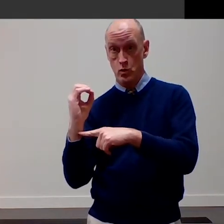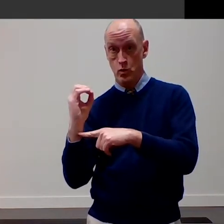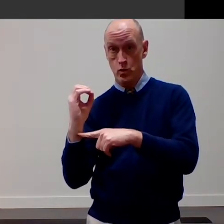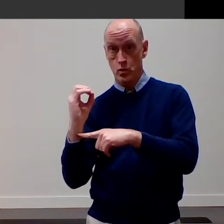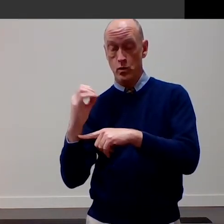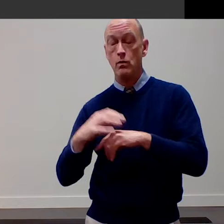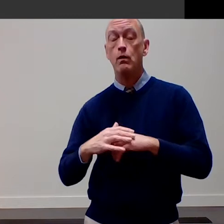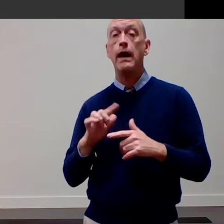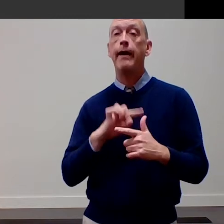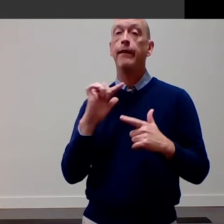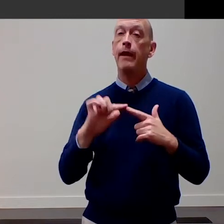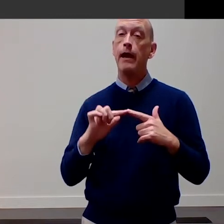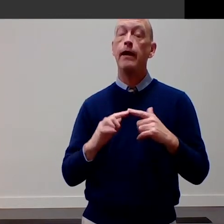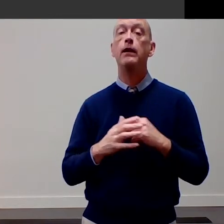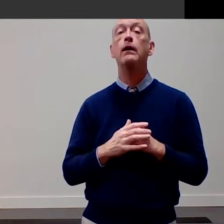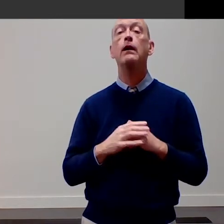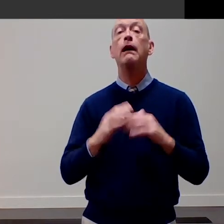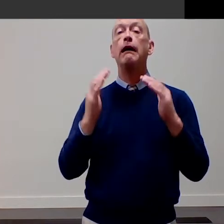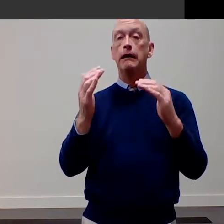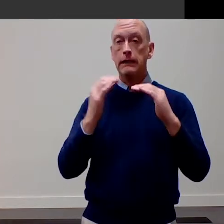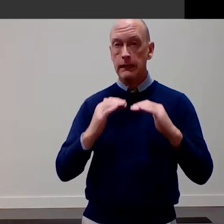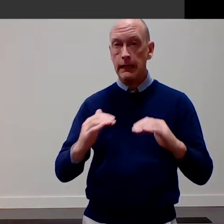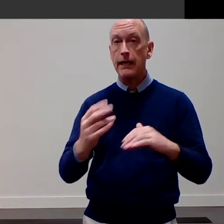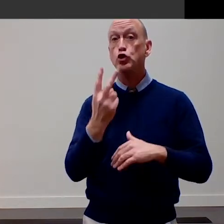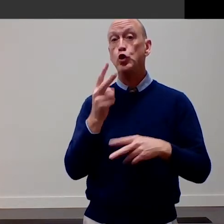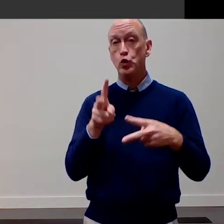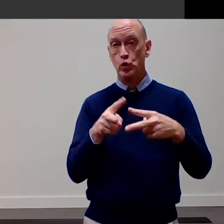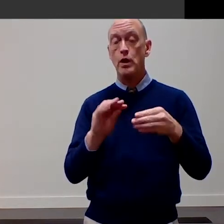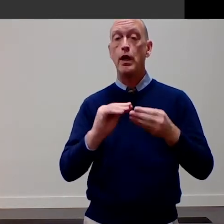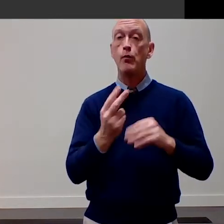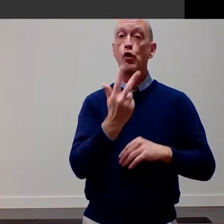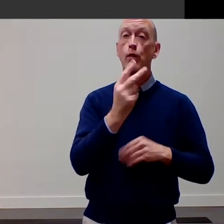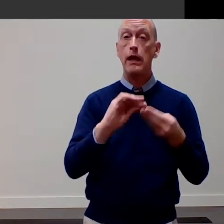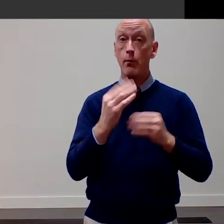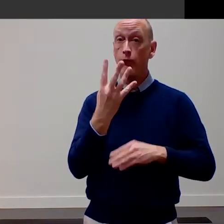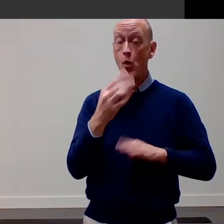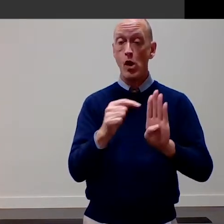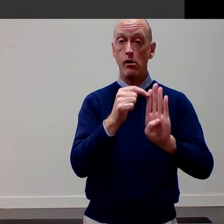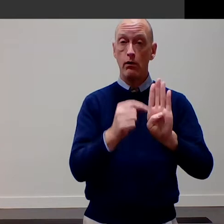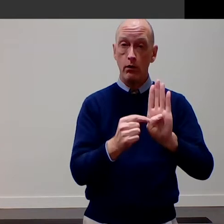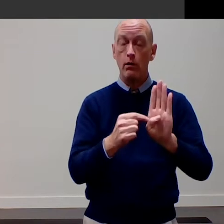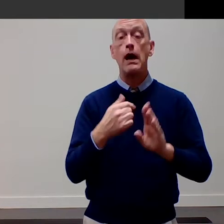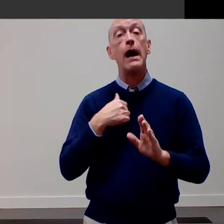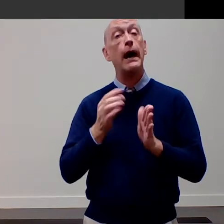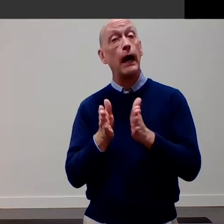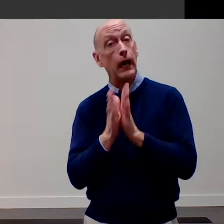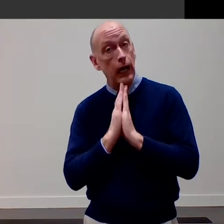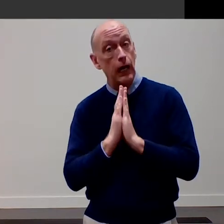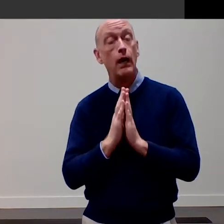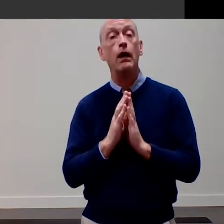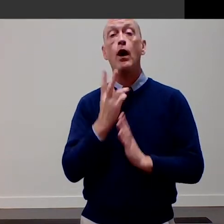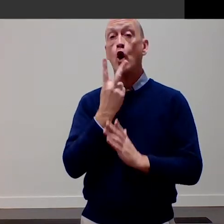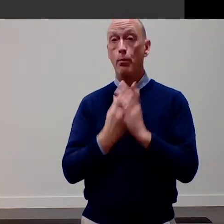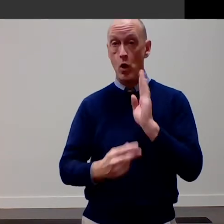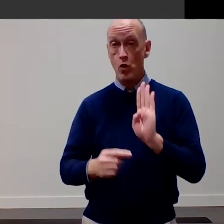1.0. And then the next two items, number 3 and number 4, I'm requesting that